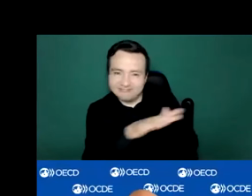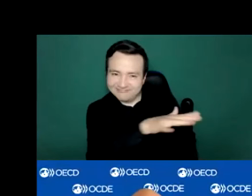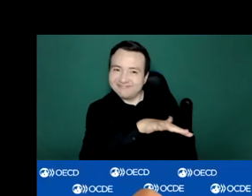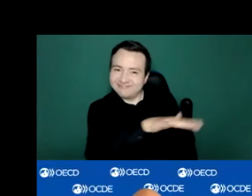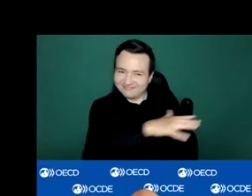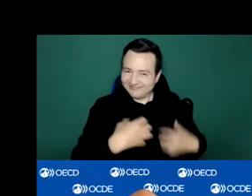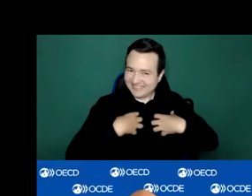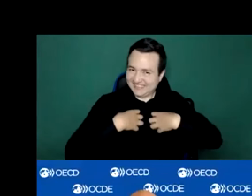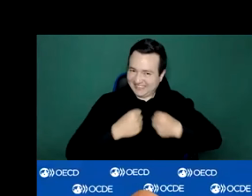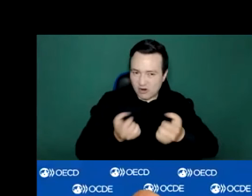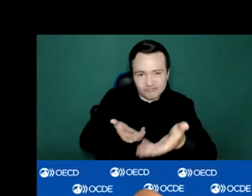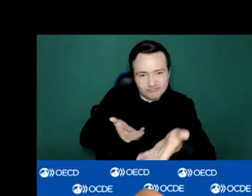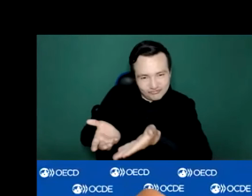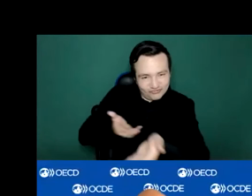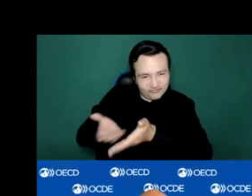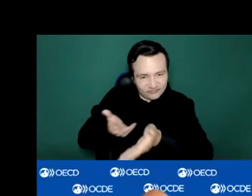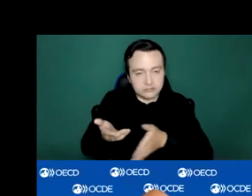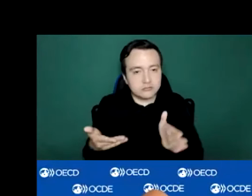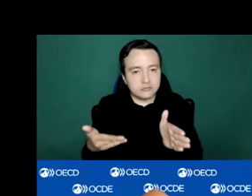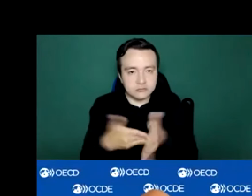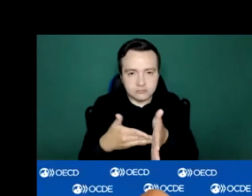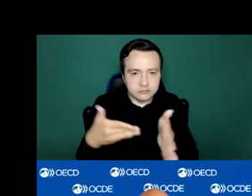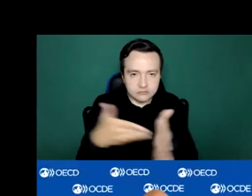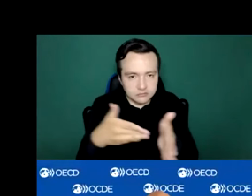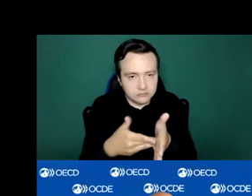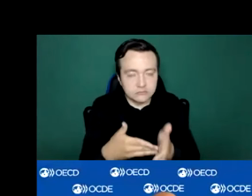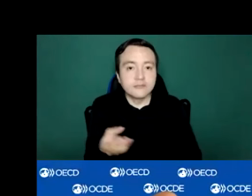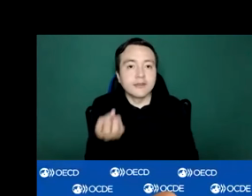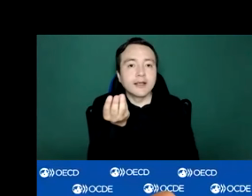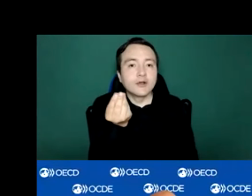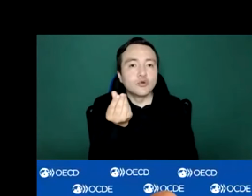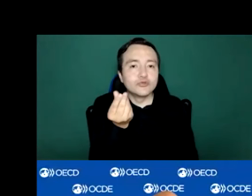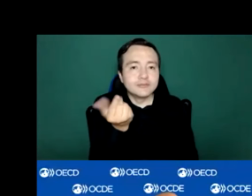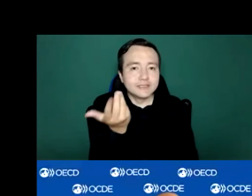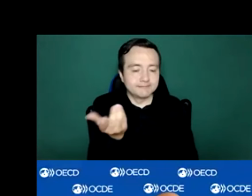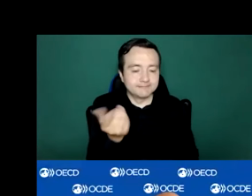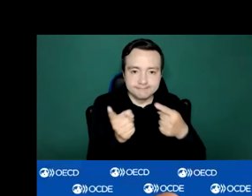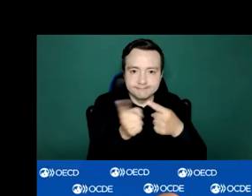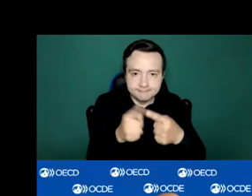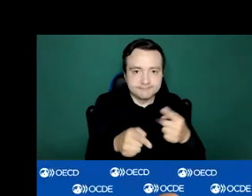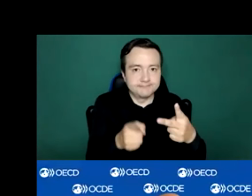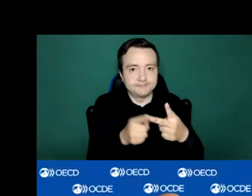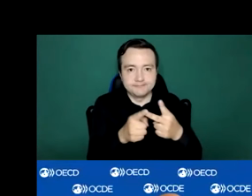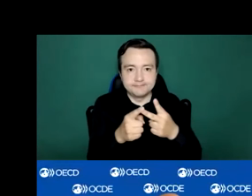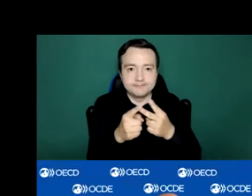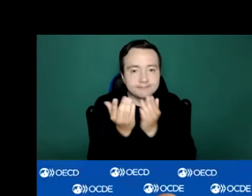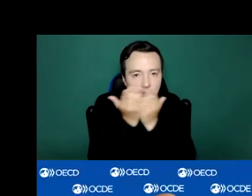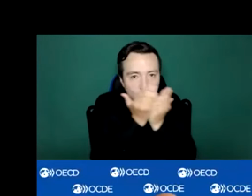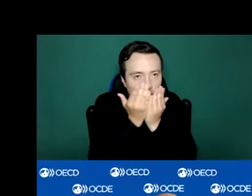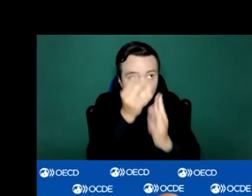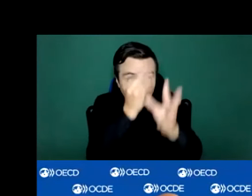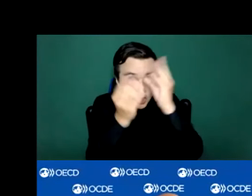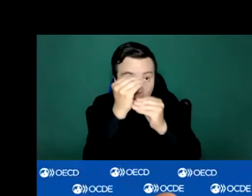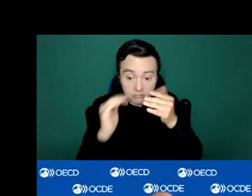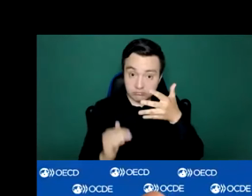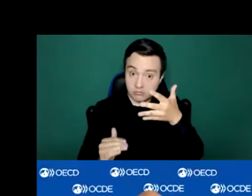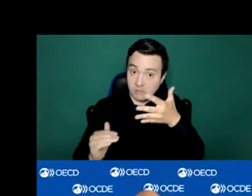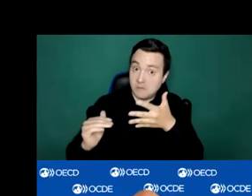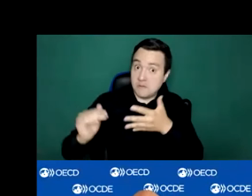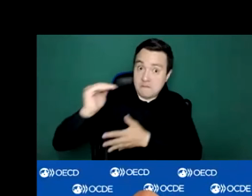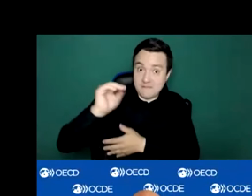further in terms of, okay, what's the kind of care, that access to healthcare that these people are